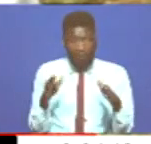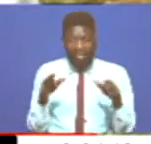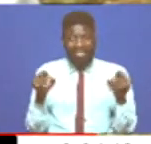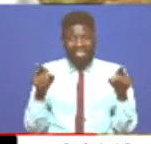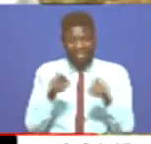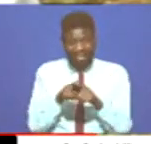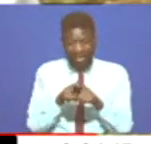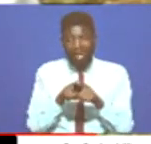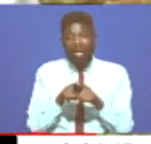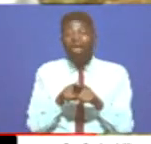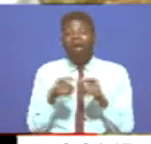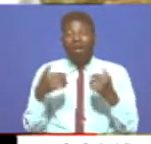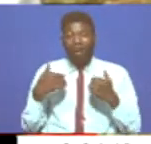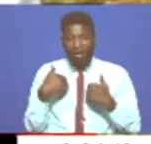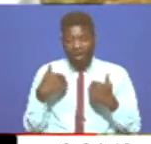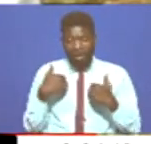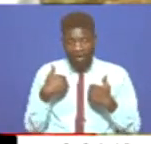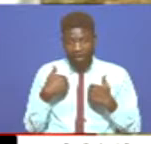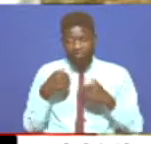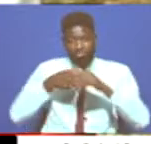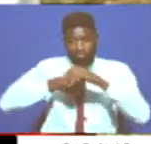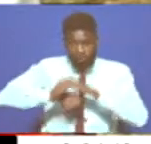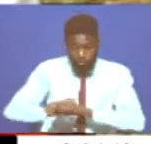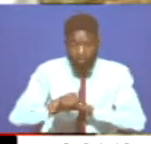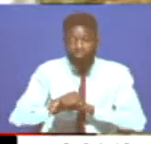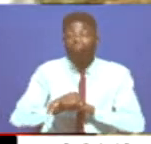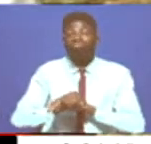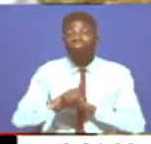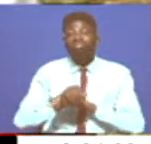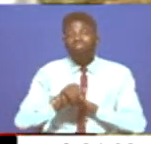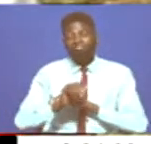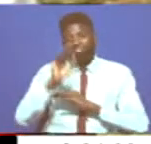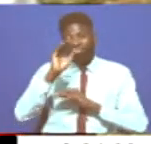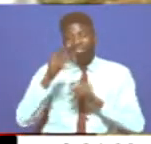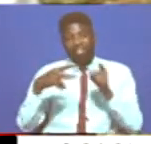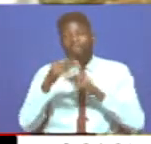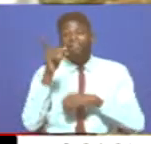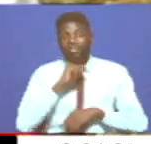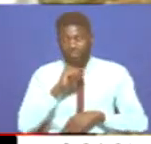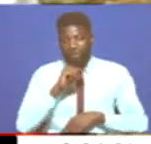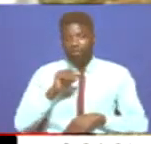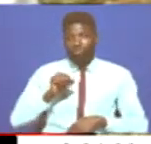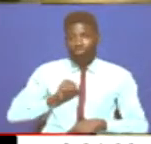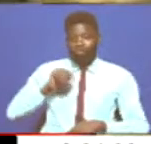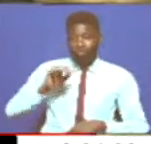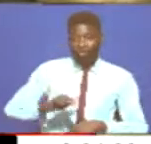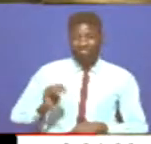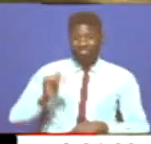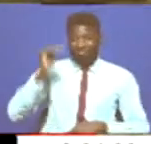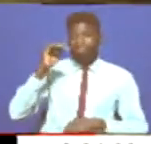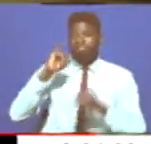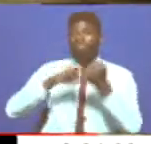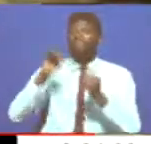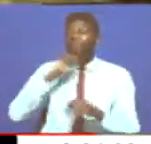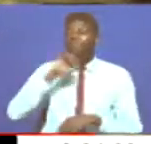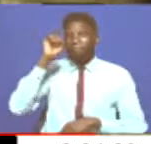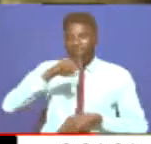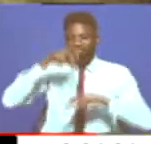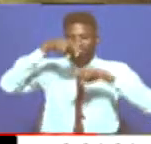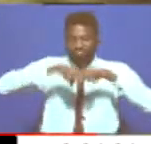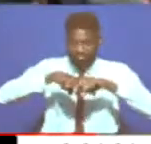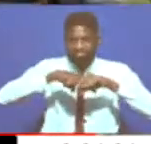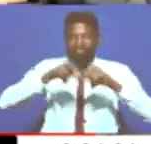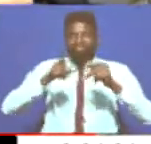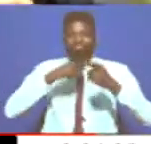Mtoto ameshatahiriwa ama msichana ameolewa amesaa anastahili kusikwa kama ameketi. Immediately the body arrives in